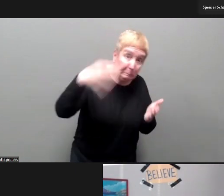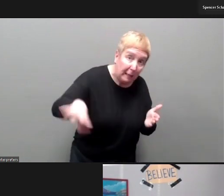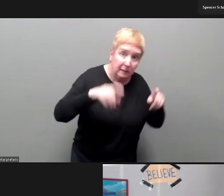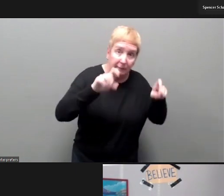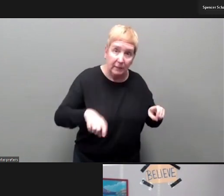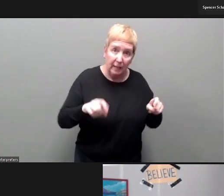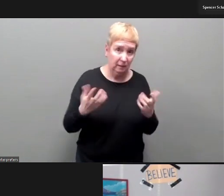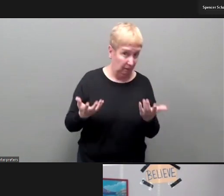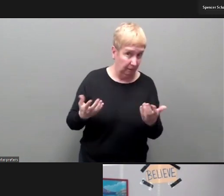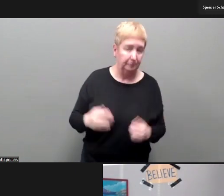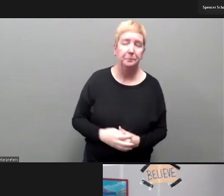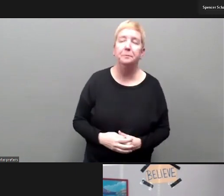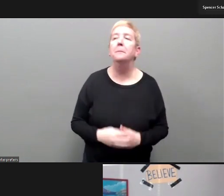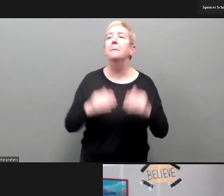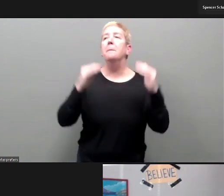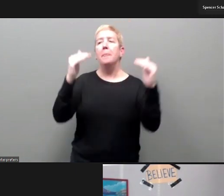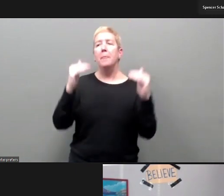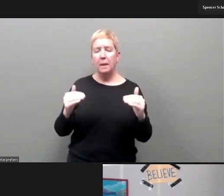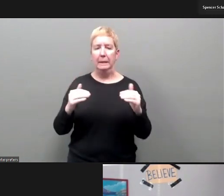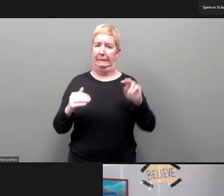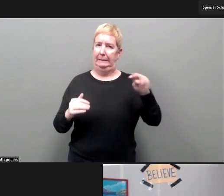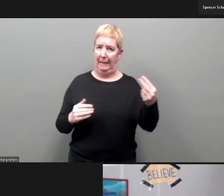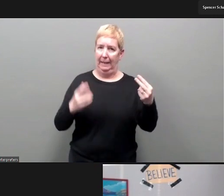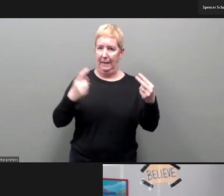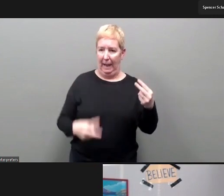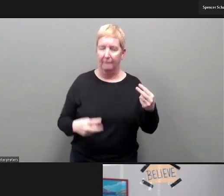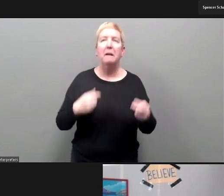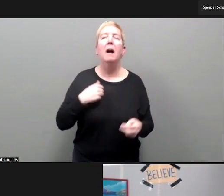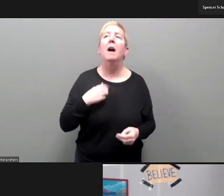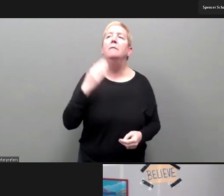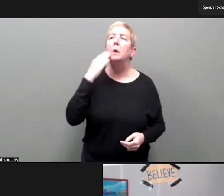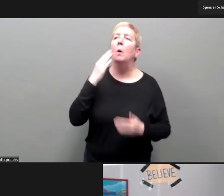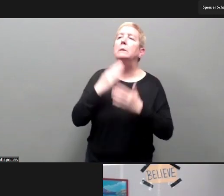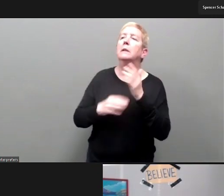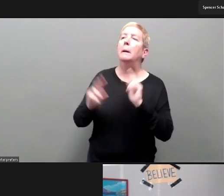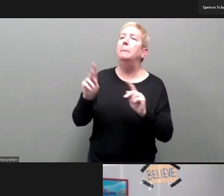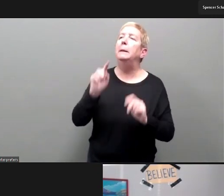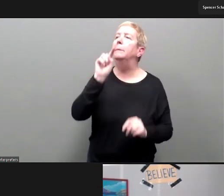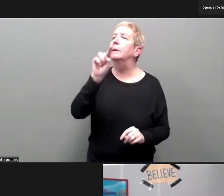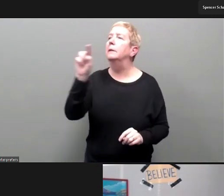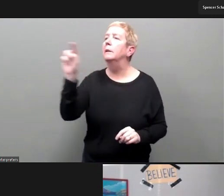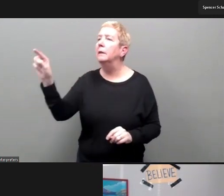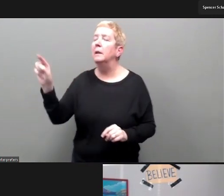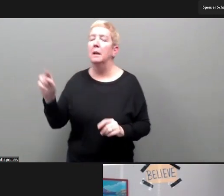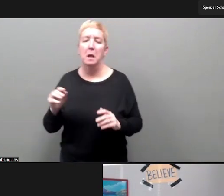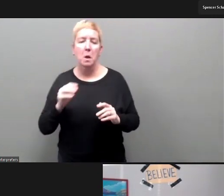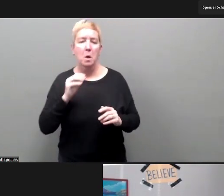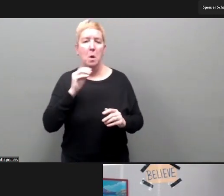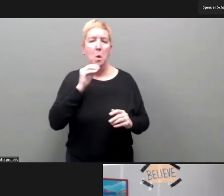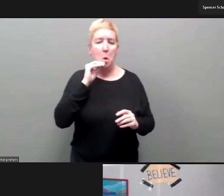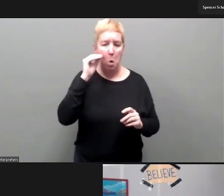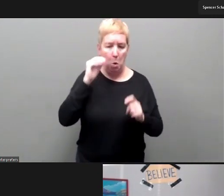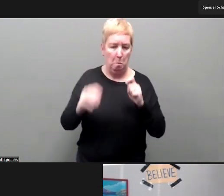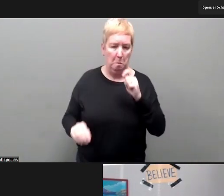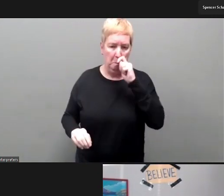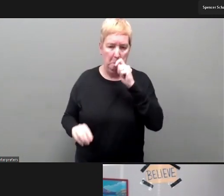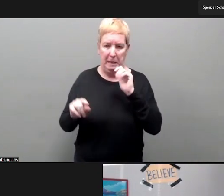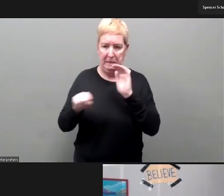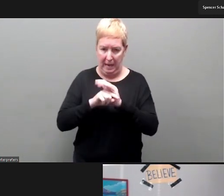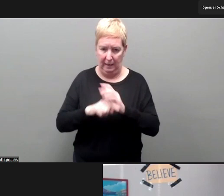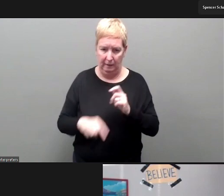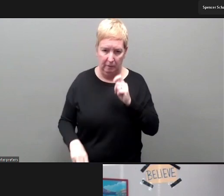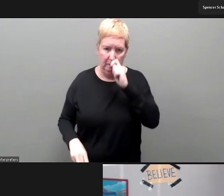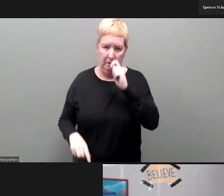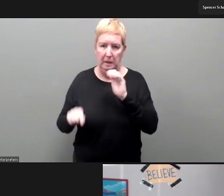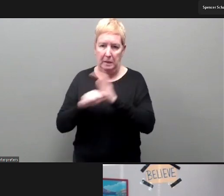a second part to that question of, we've known a few people who have taken an at-home test that says negative, negative, negative, and then they get